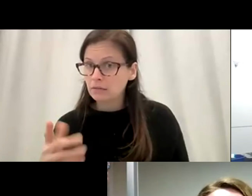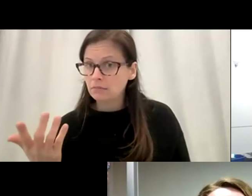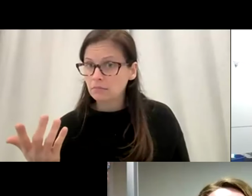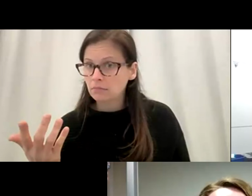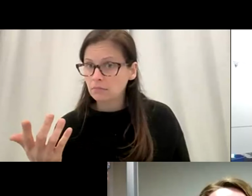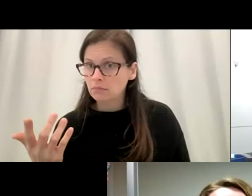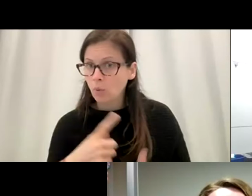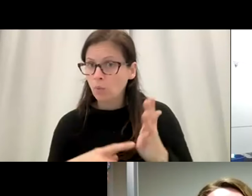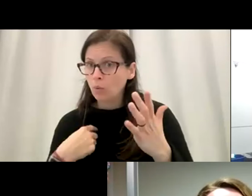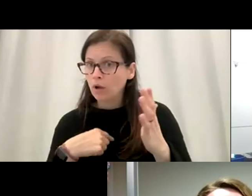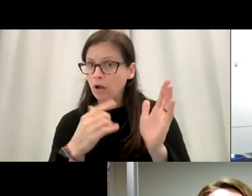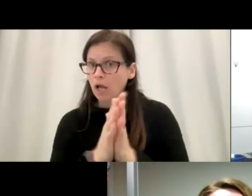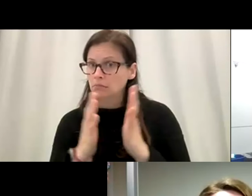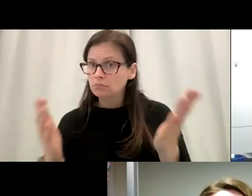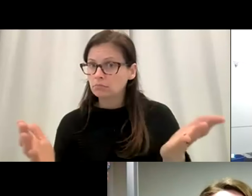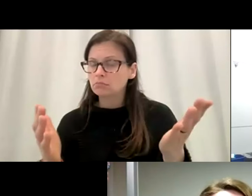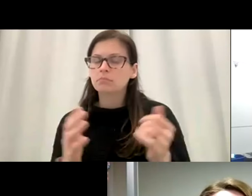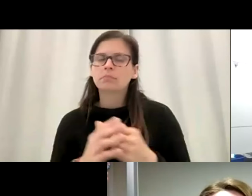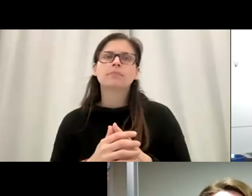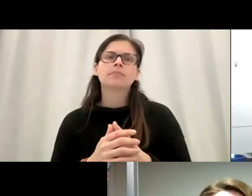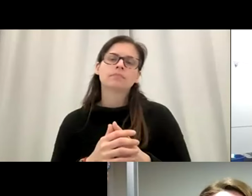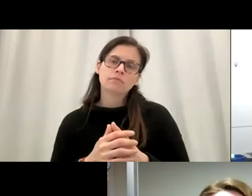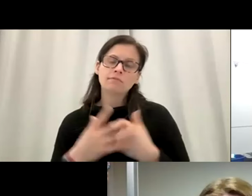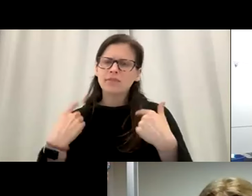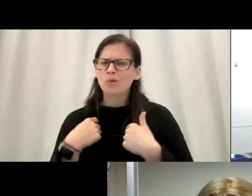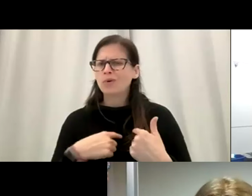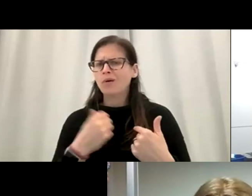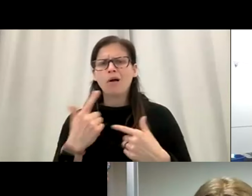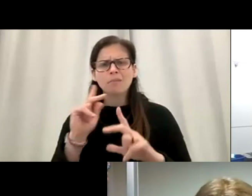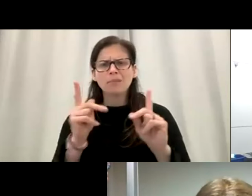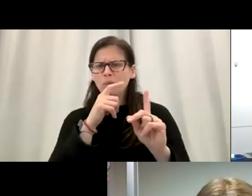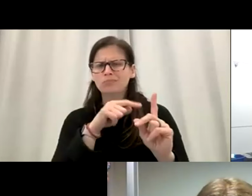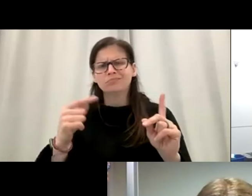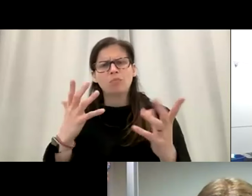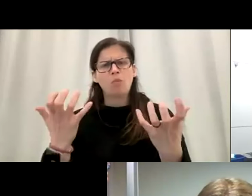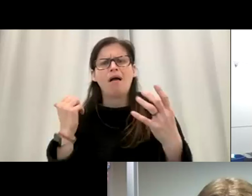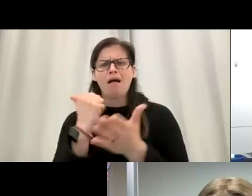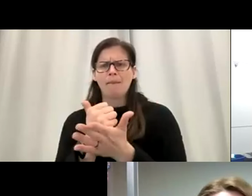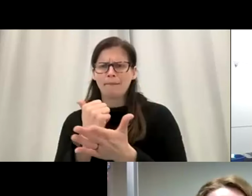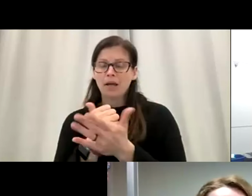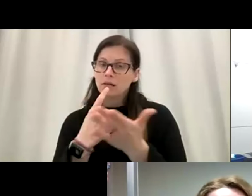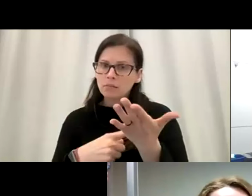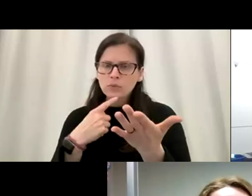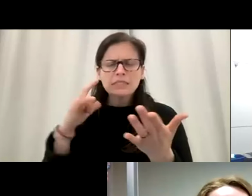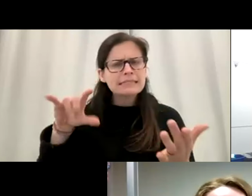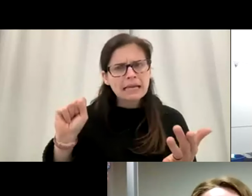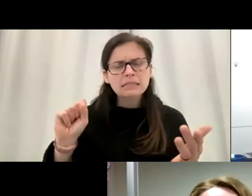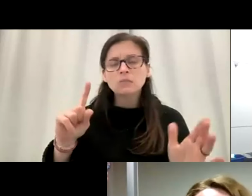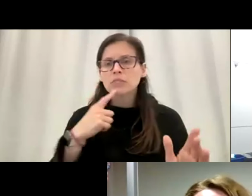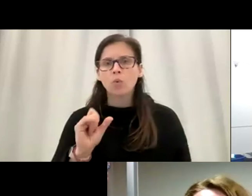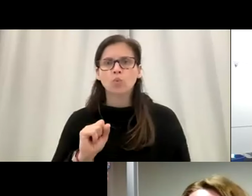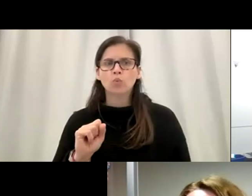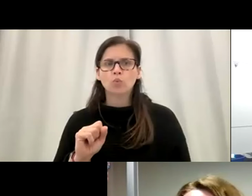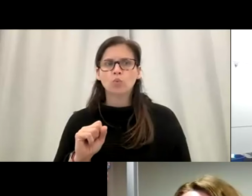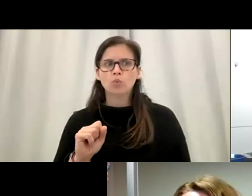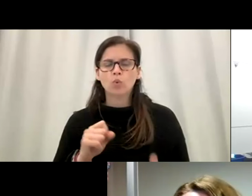and we all, and I will talk, I'll put myself in the equation. We are all folks who want to help. So sometimes we'll say yes, and then we're like, oh gosh, what the